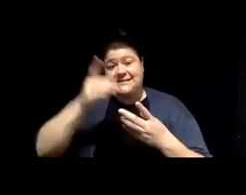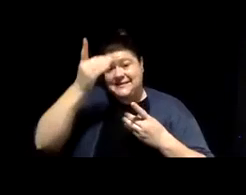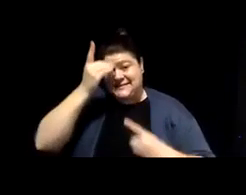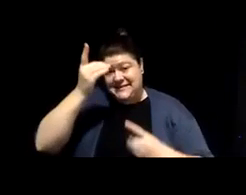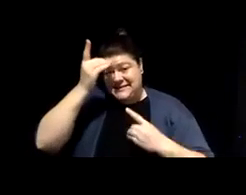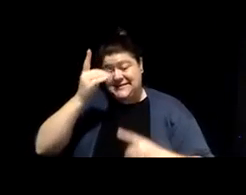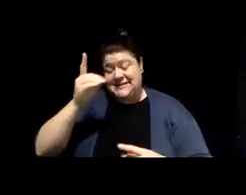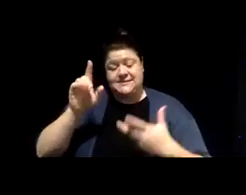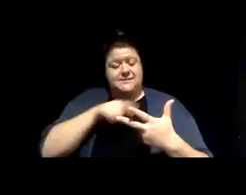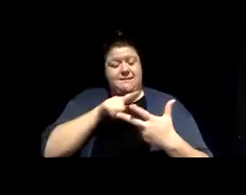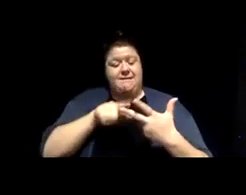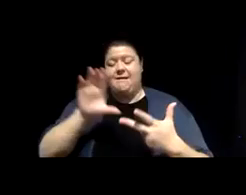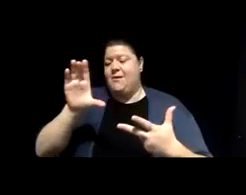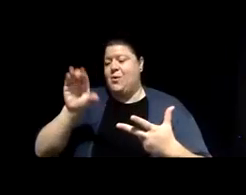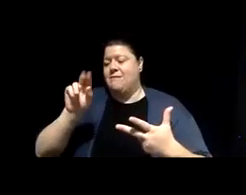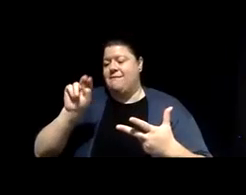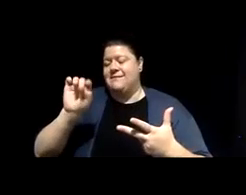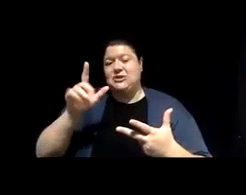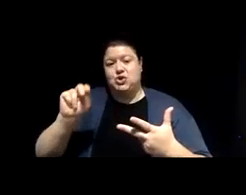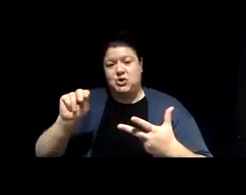to